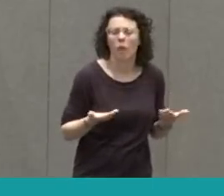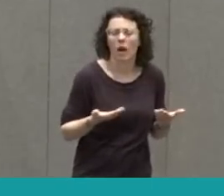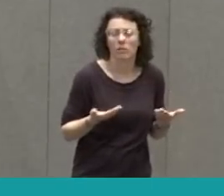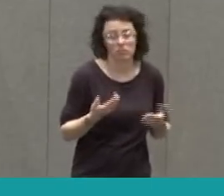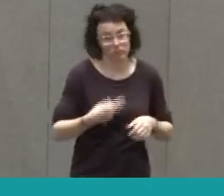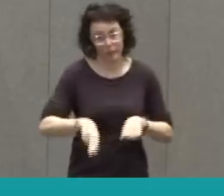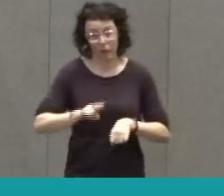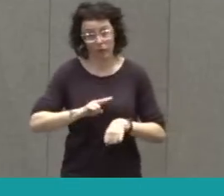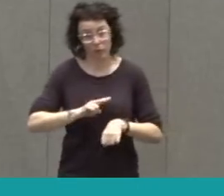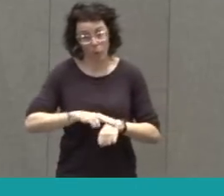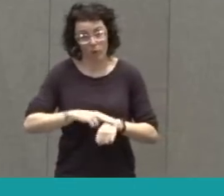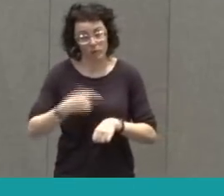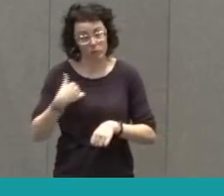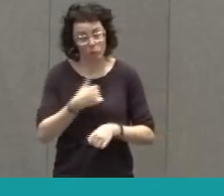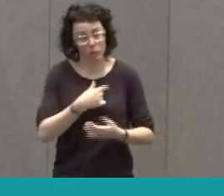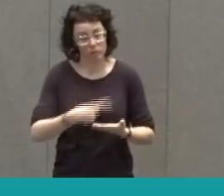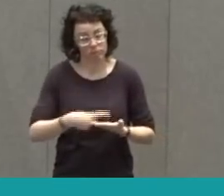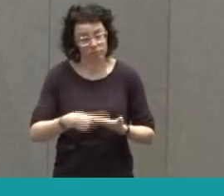And just be thinking about